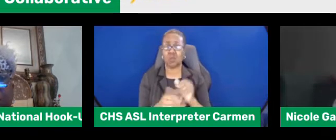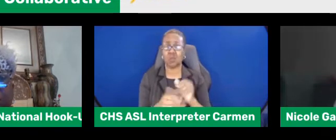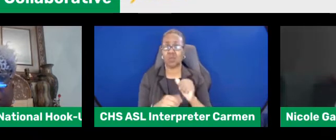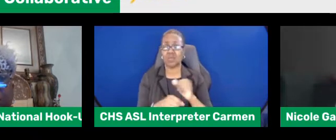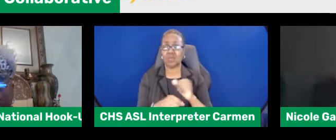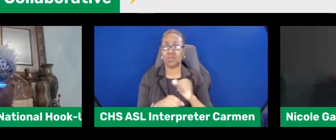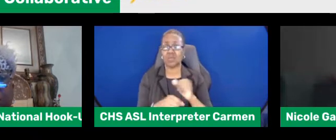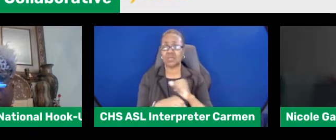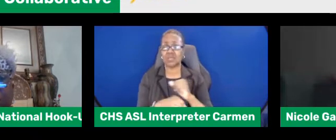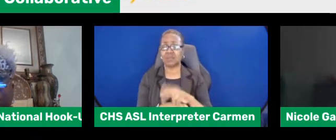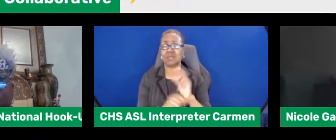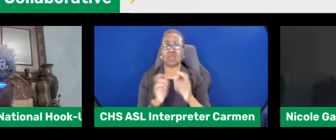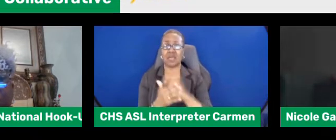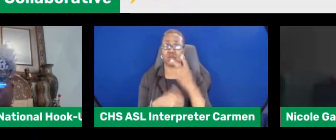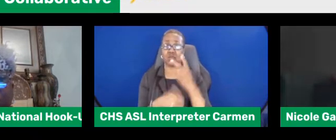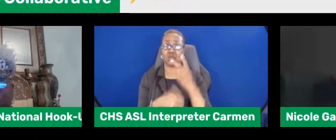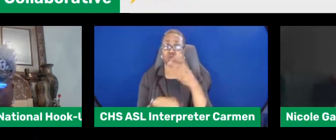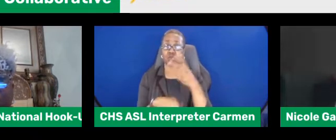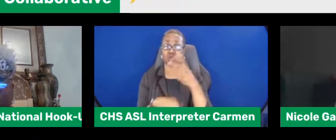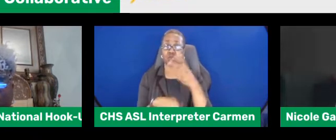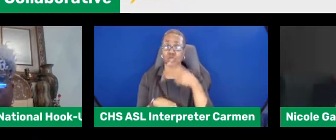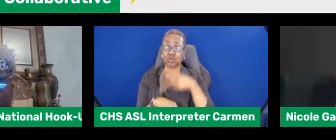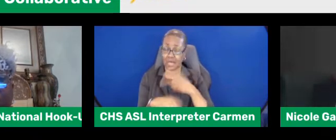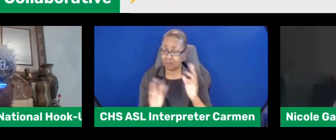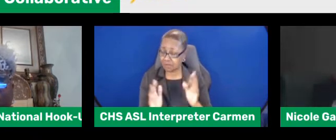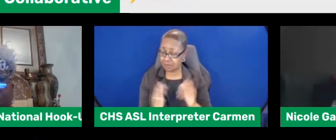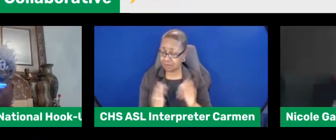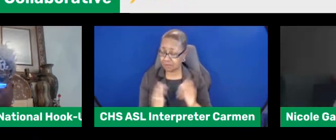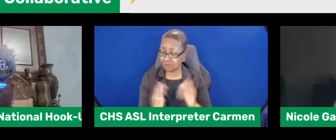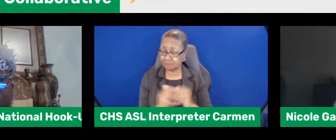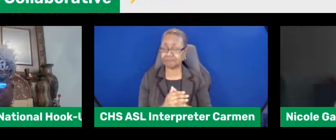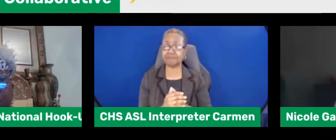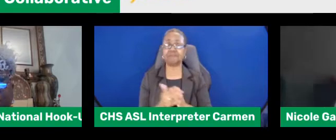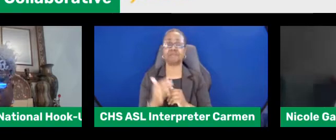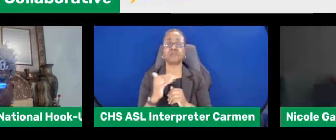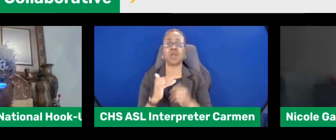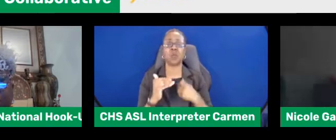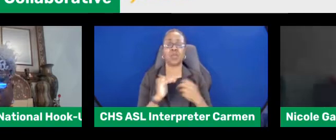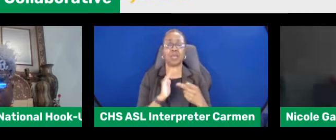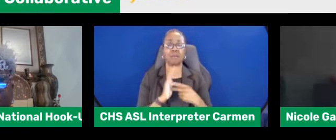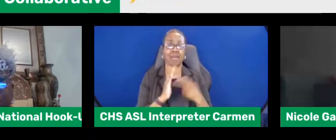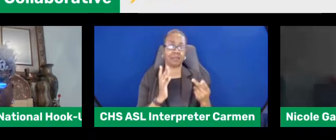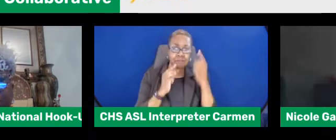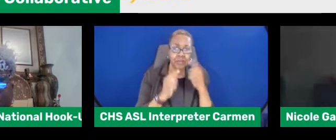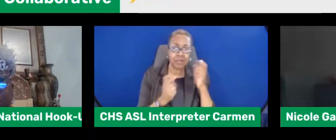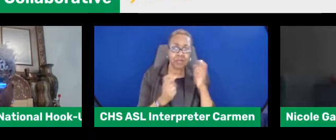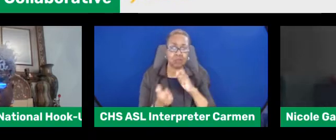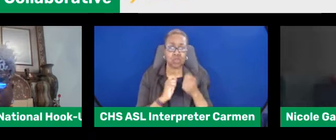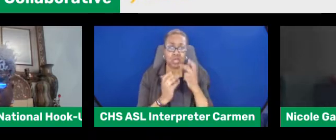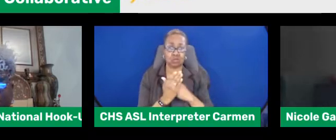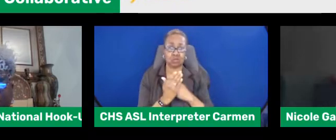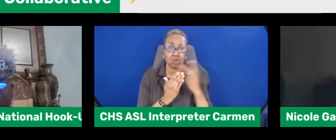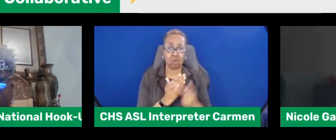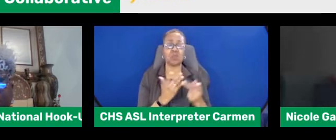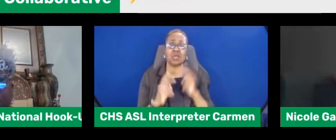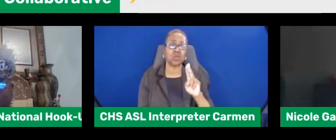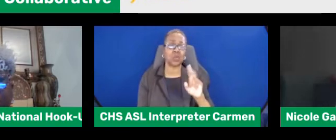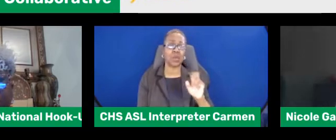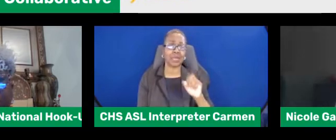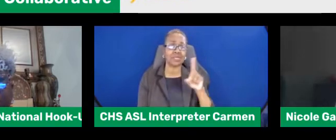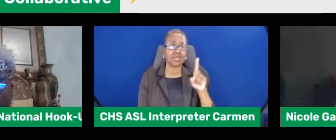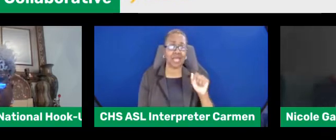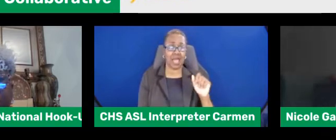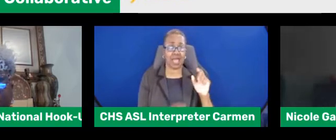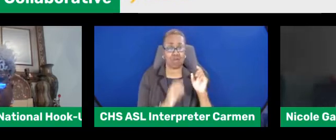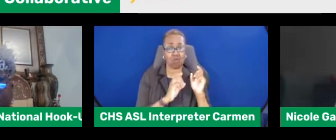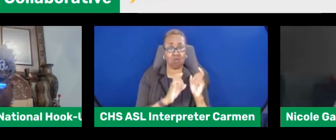that twice. We came back to the table, revamped our program. We were looking at USDA grants,